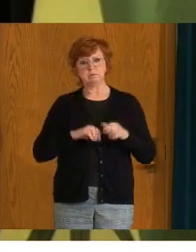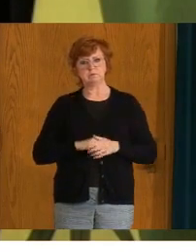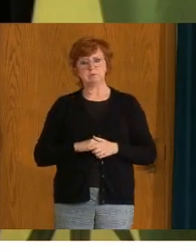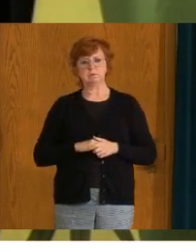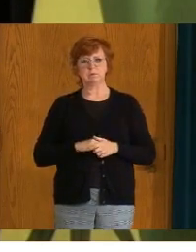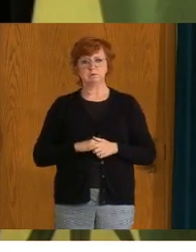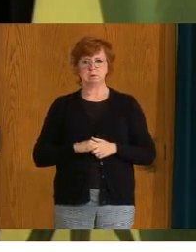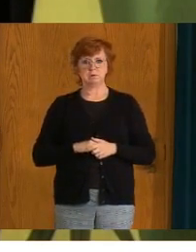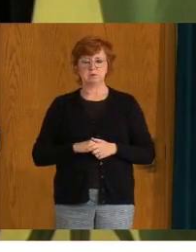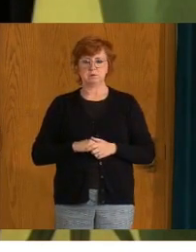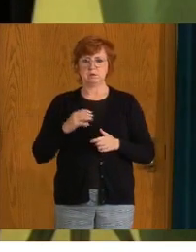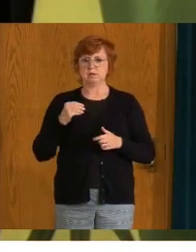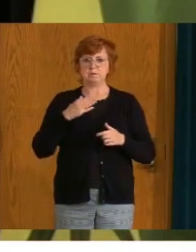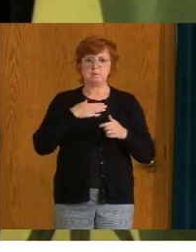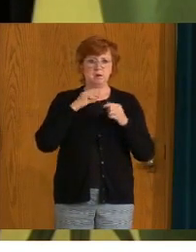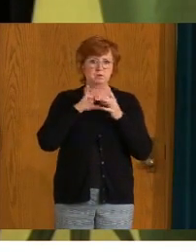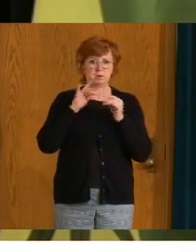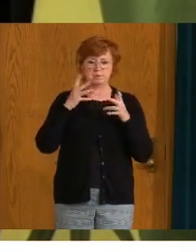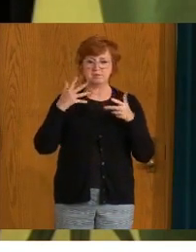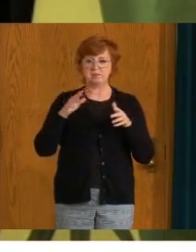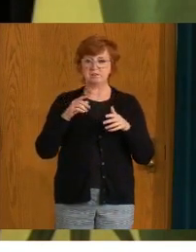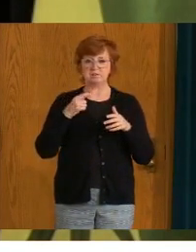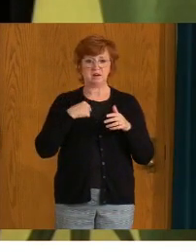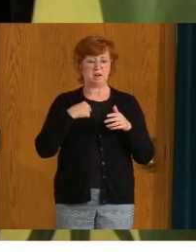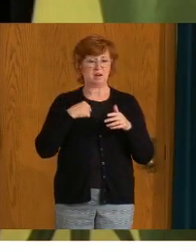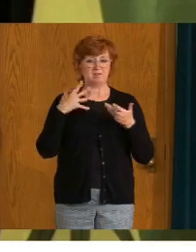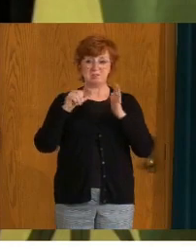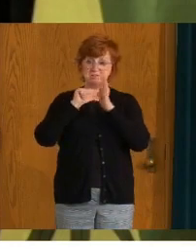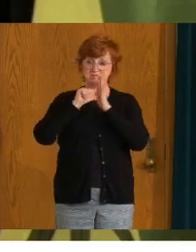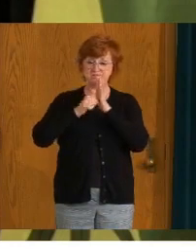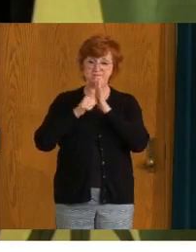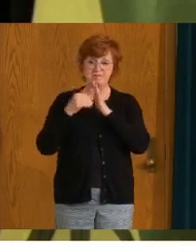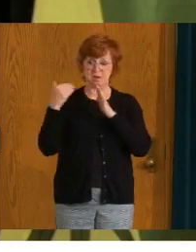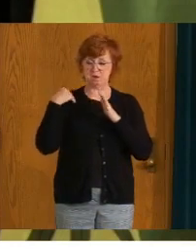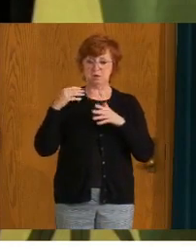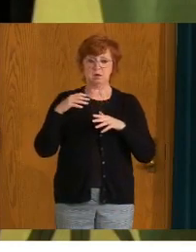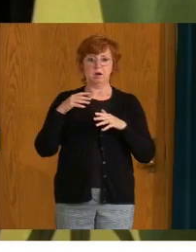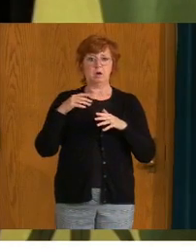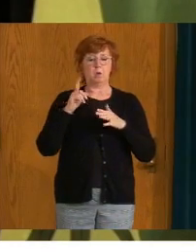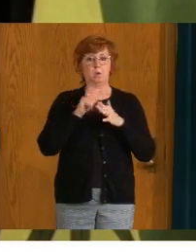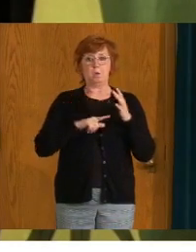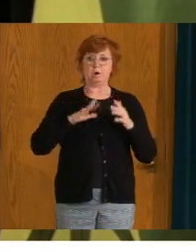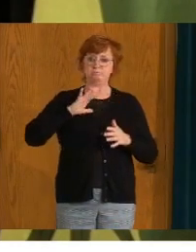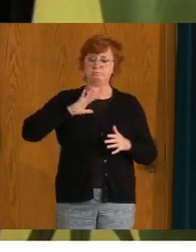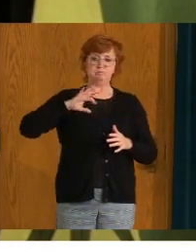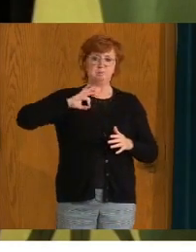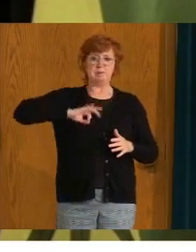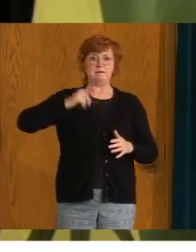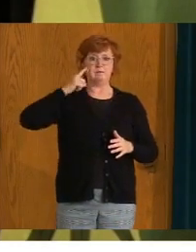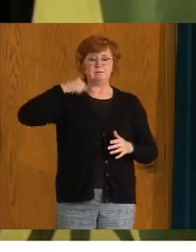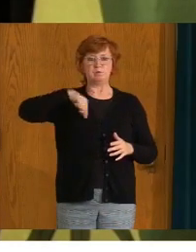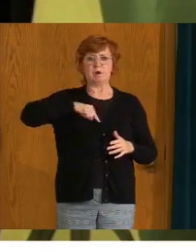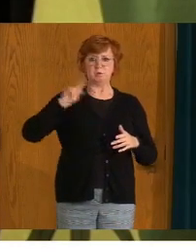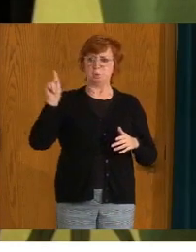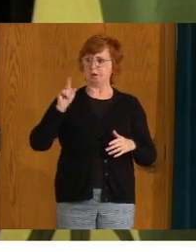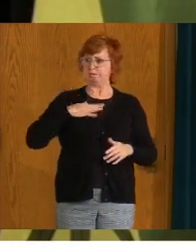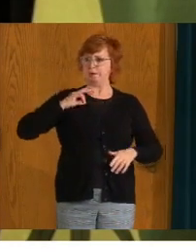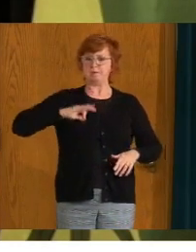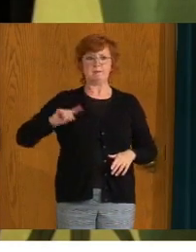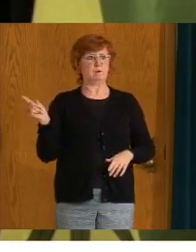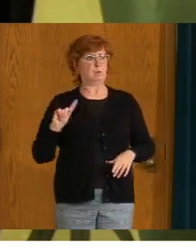is one of the wins. This is one of the wins of if enough of us get vaccinated, preferably if all of us do, is we get to go back